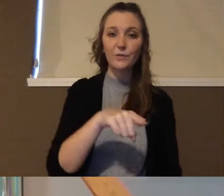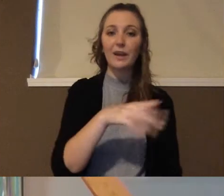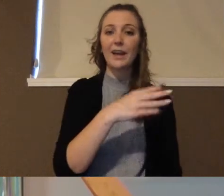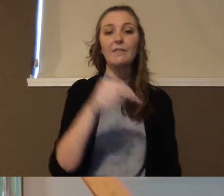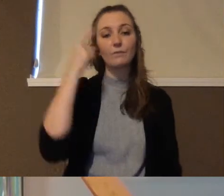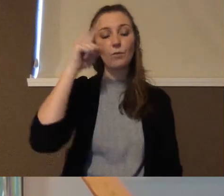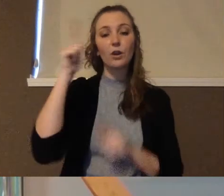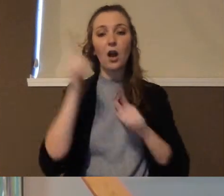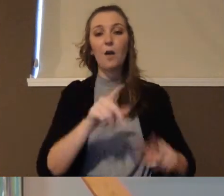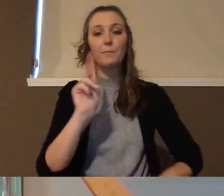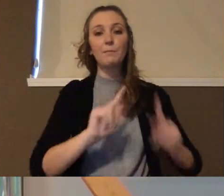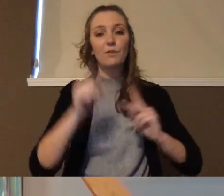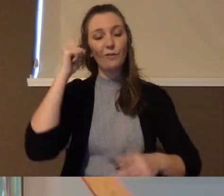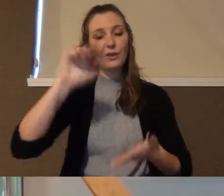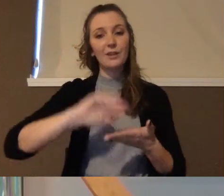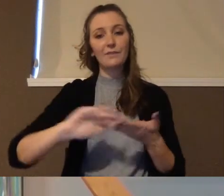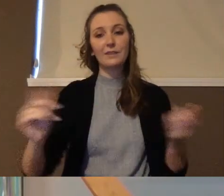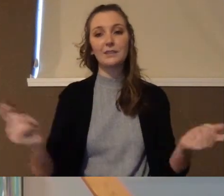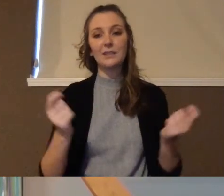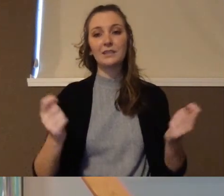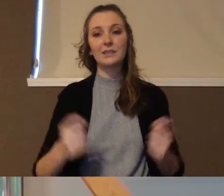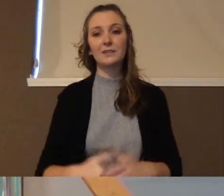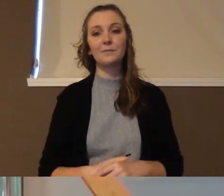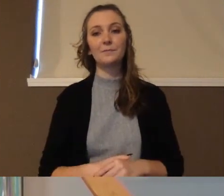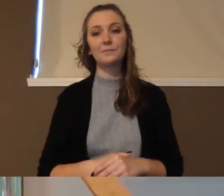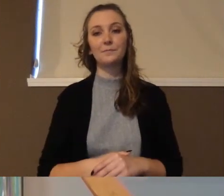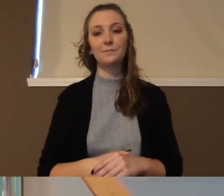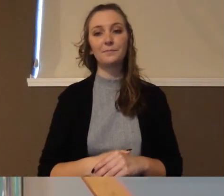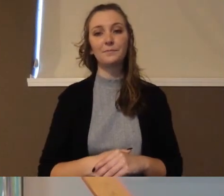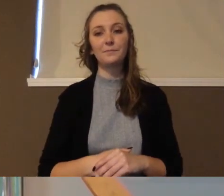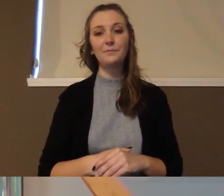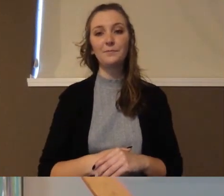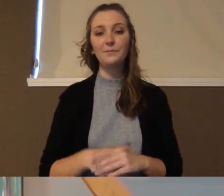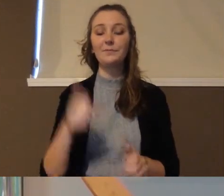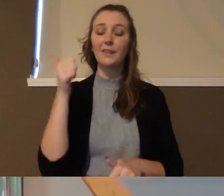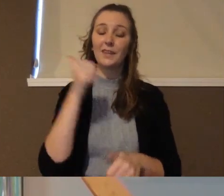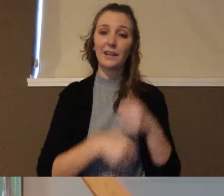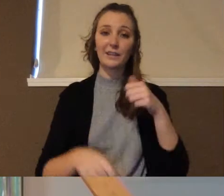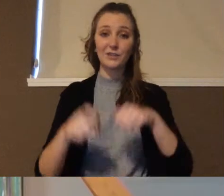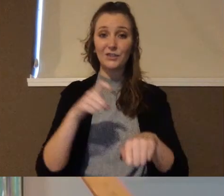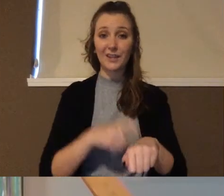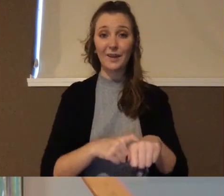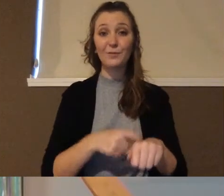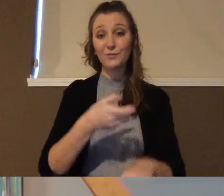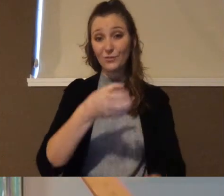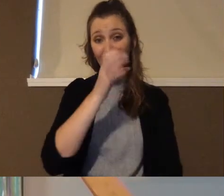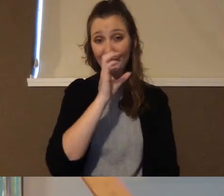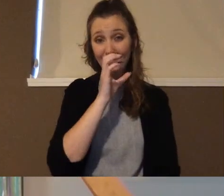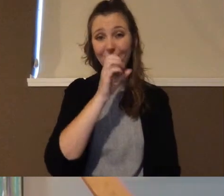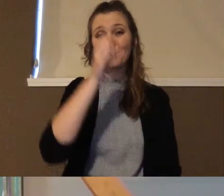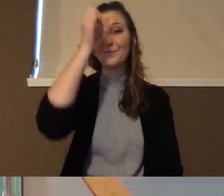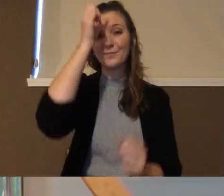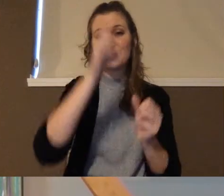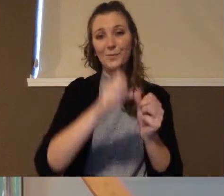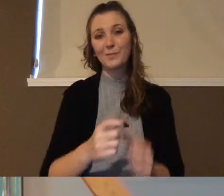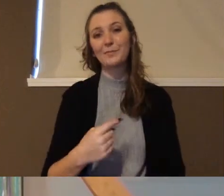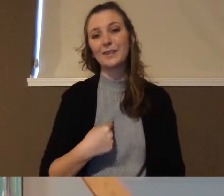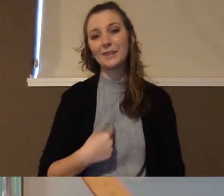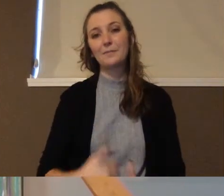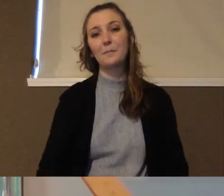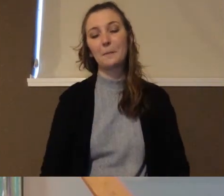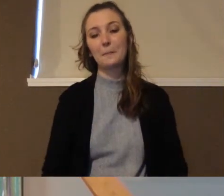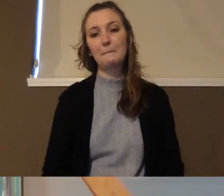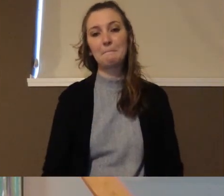and for all people for the forgiveness of sin. Each time you drink of this, do so